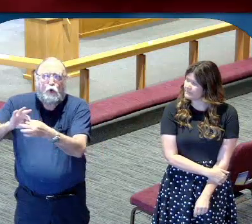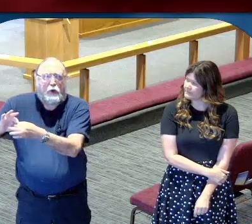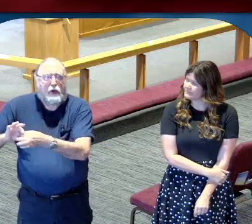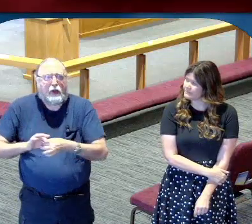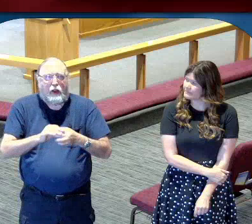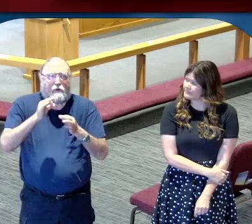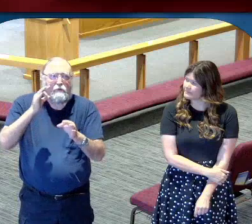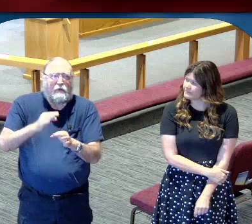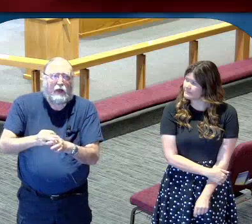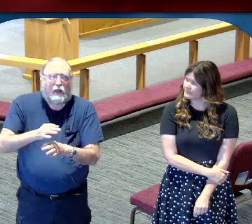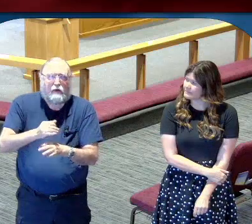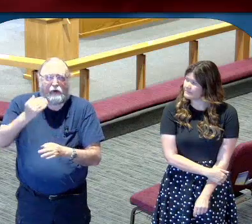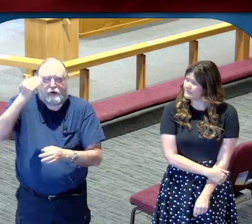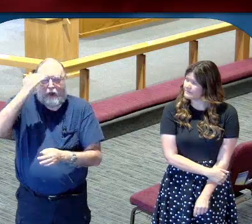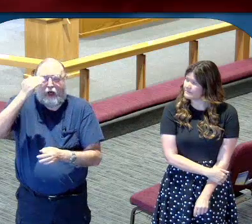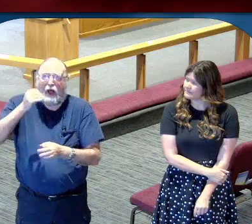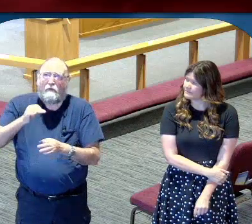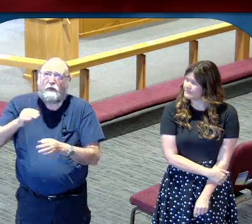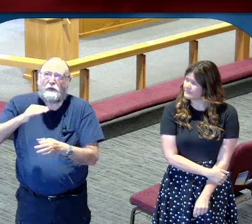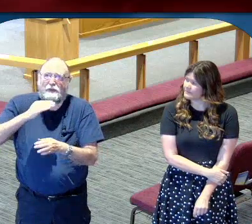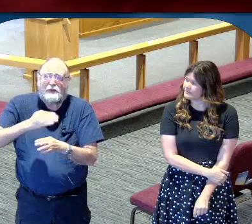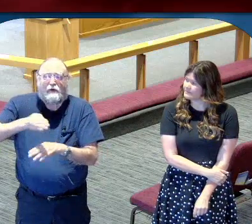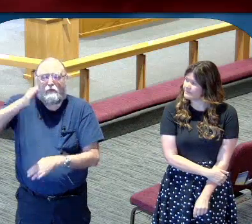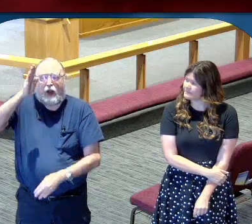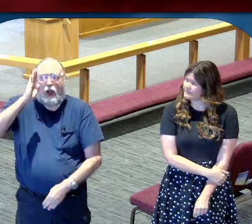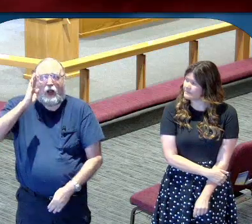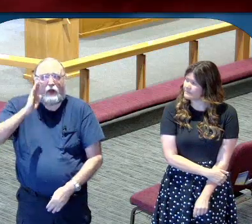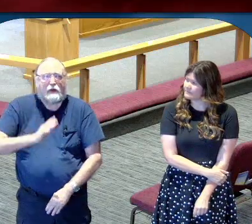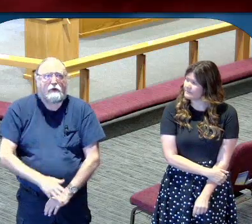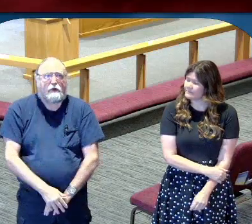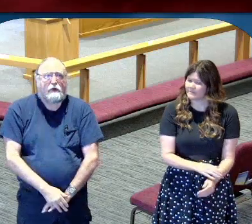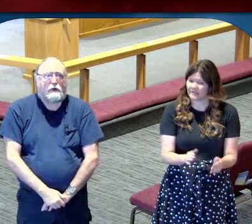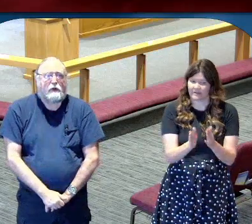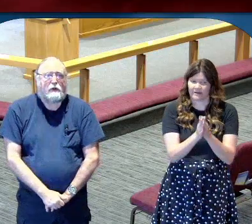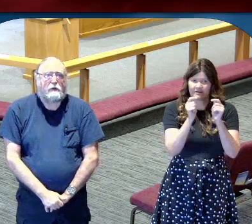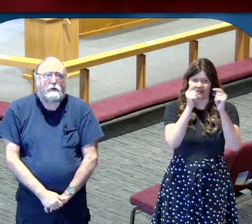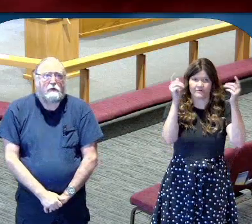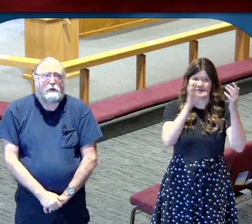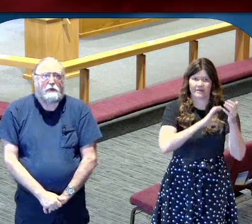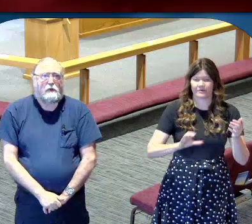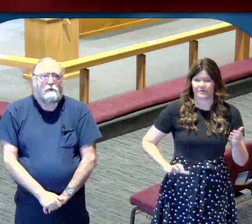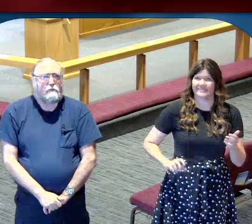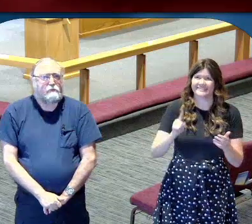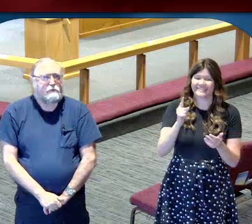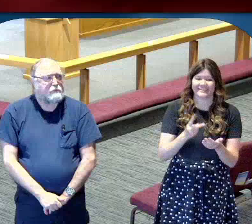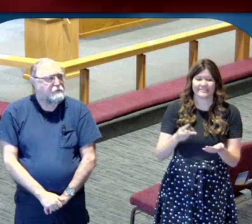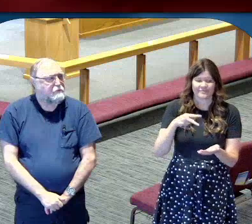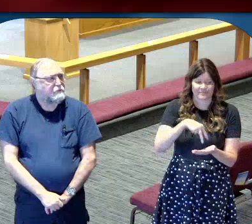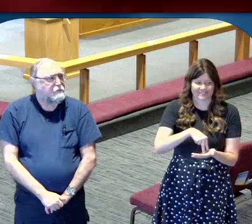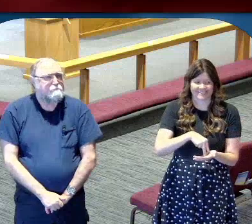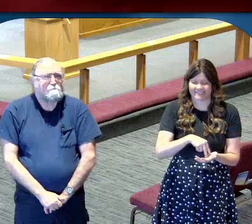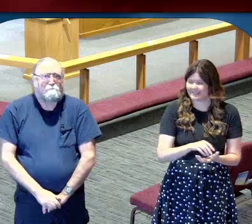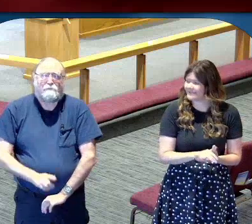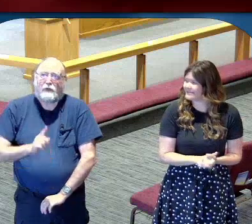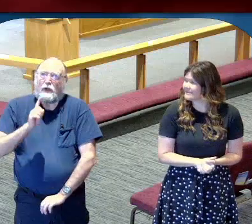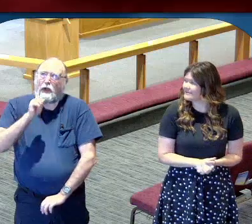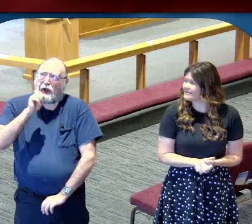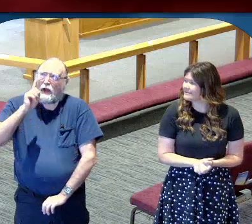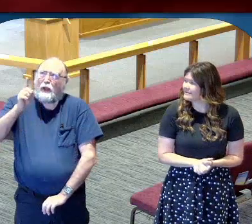faith and of the knowledge of the Son of God. Alleluia, Christ is risen.